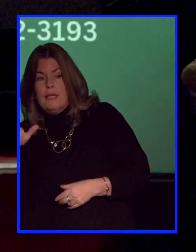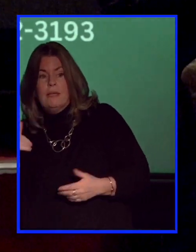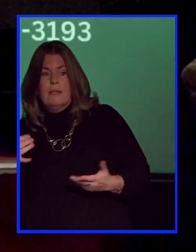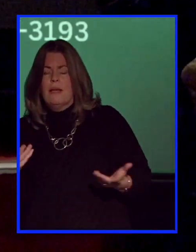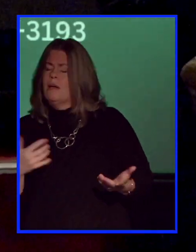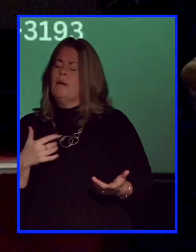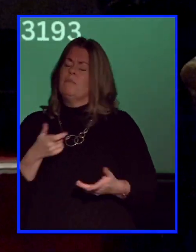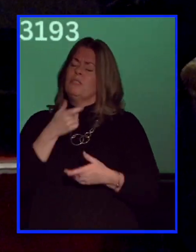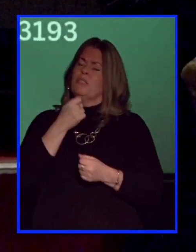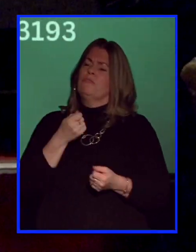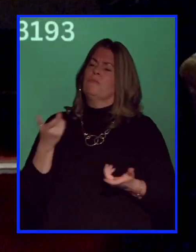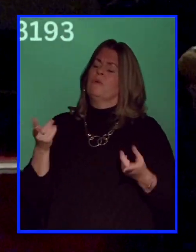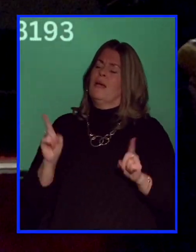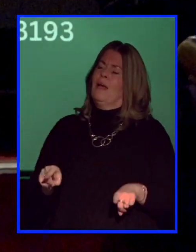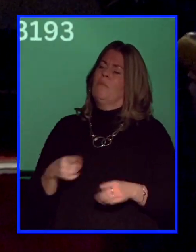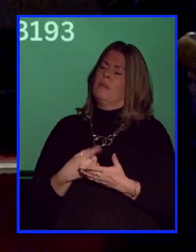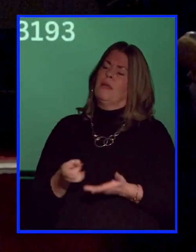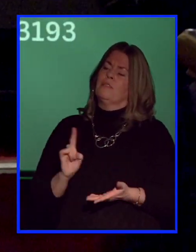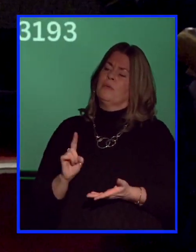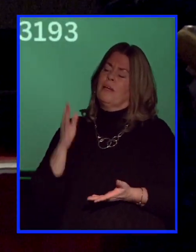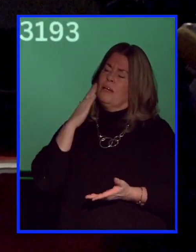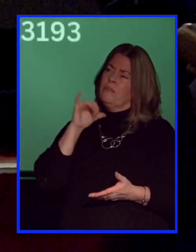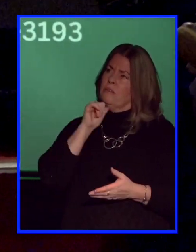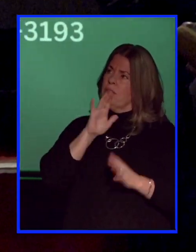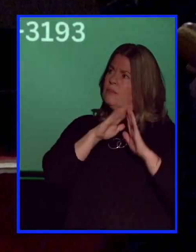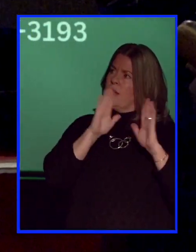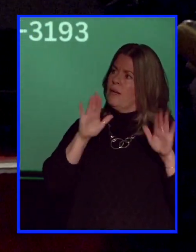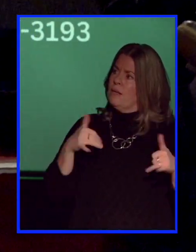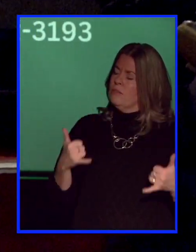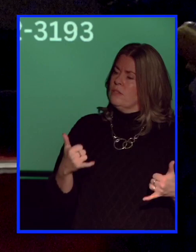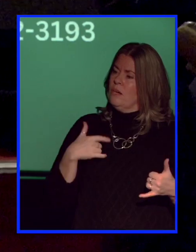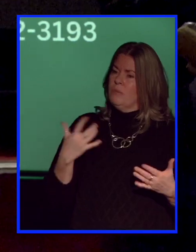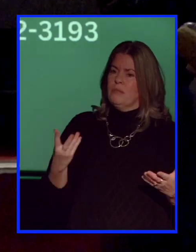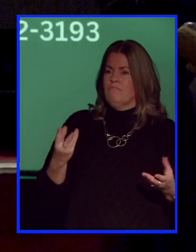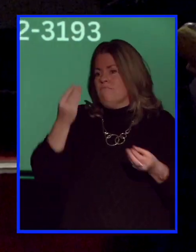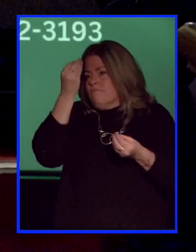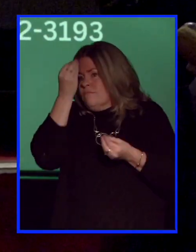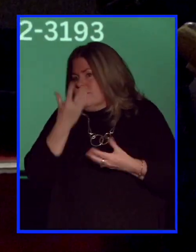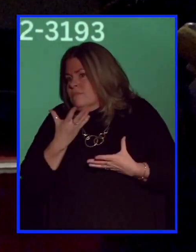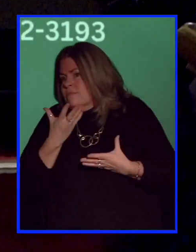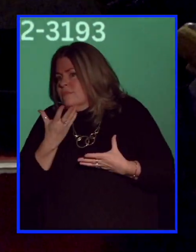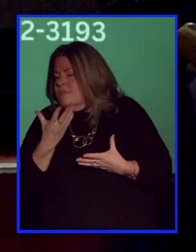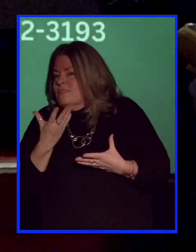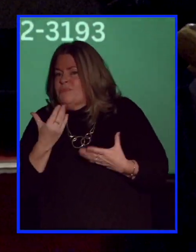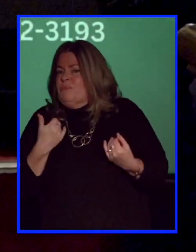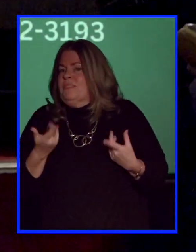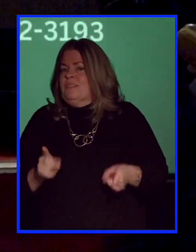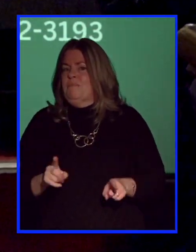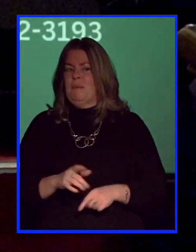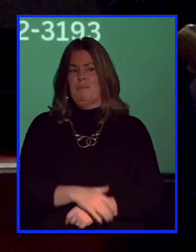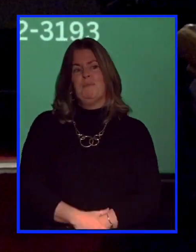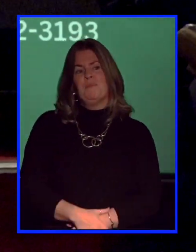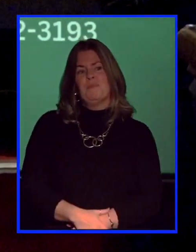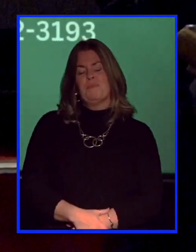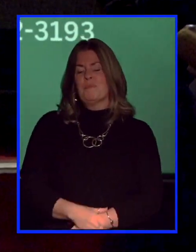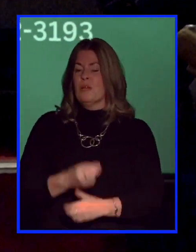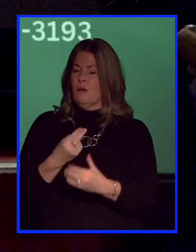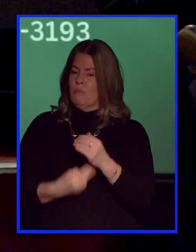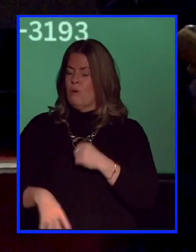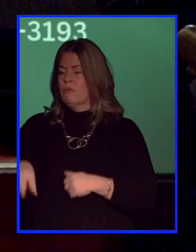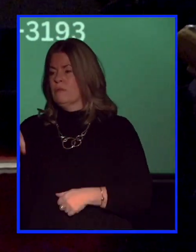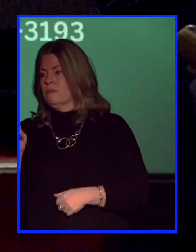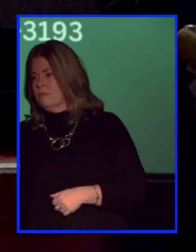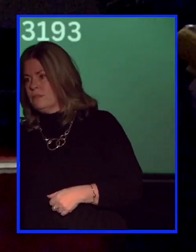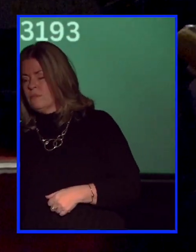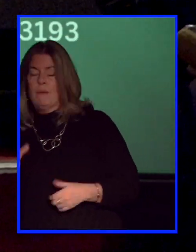be interested in if I know you're not in the House any longer, could give us some insight into what was transpiring both on the Democratic, we